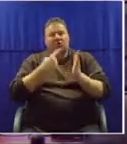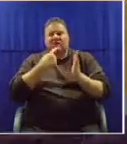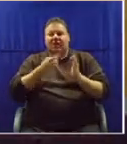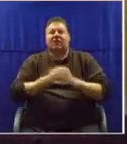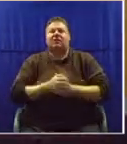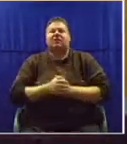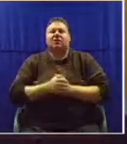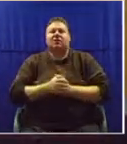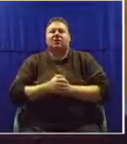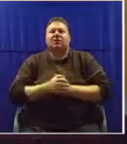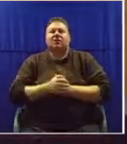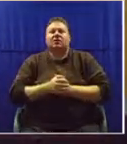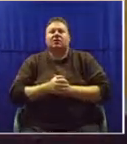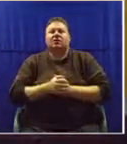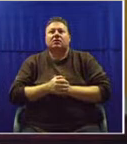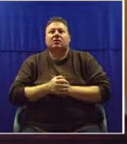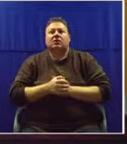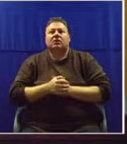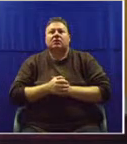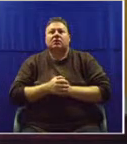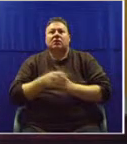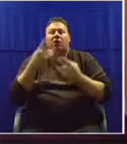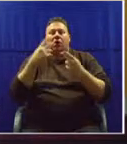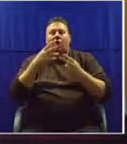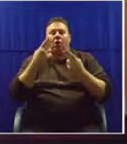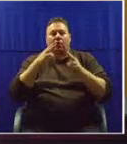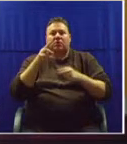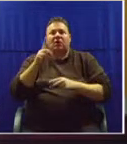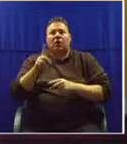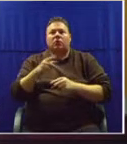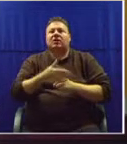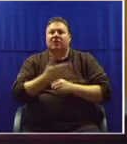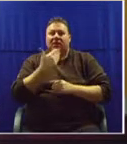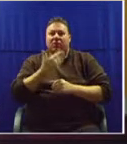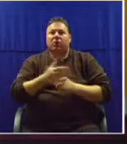Jagute. Honorable Jagute, thank you.